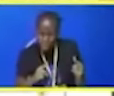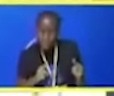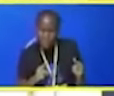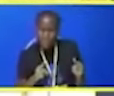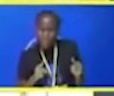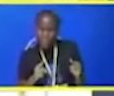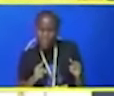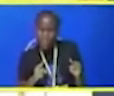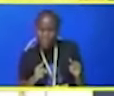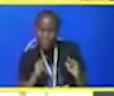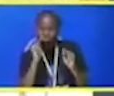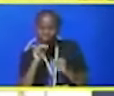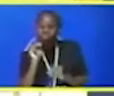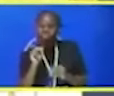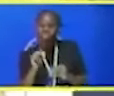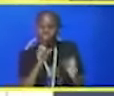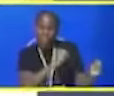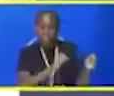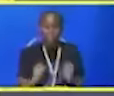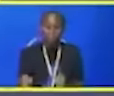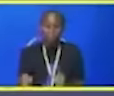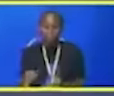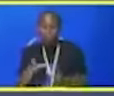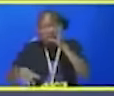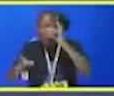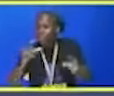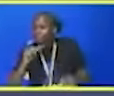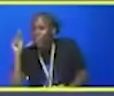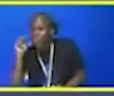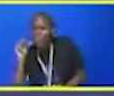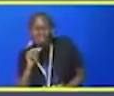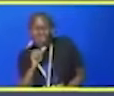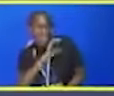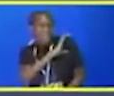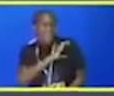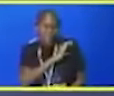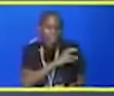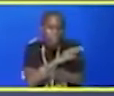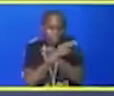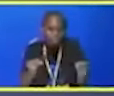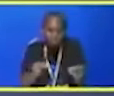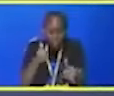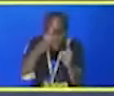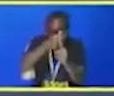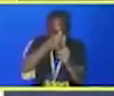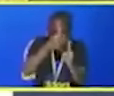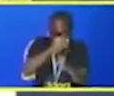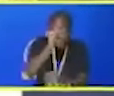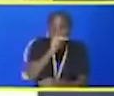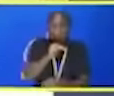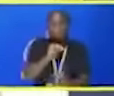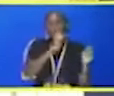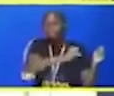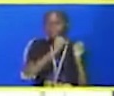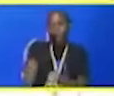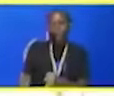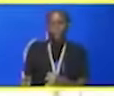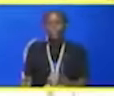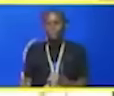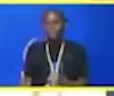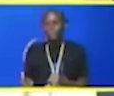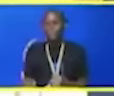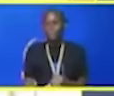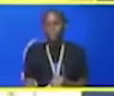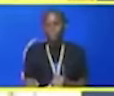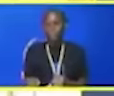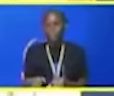spirits. Spirits don't need character. What they need is power. Psalm 66 verse 3. Say unto God, how